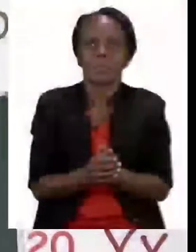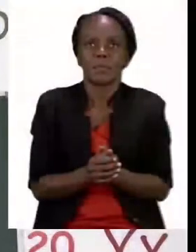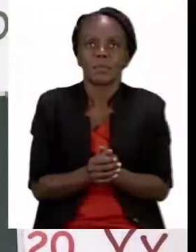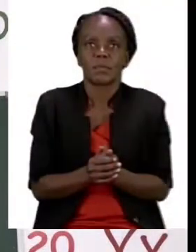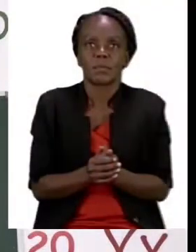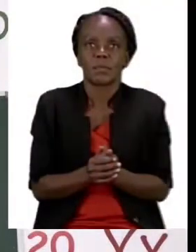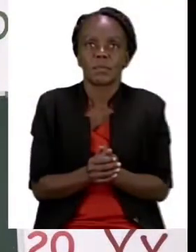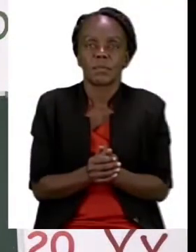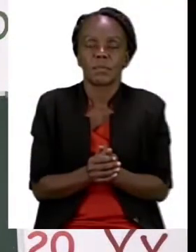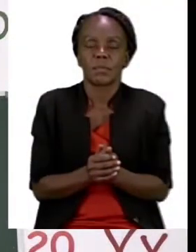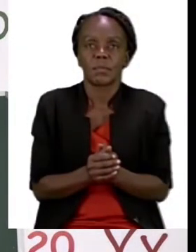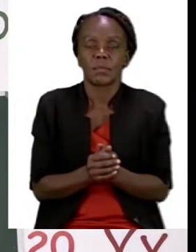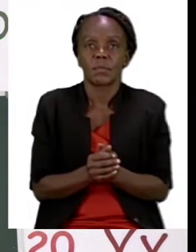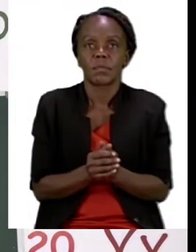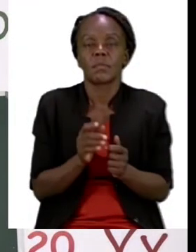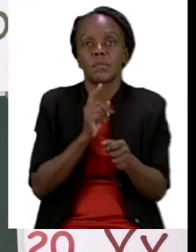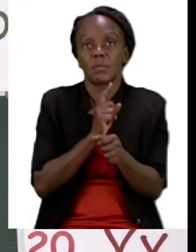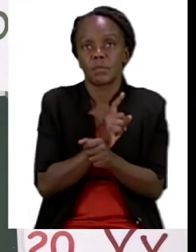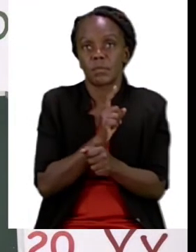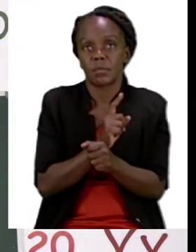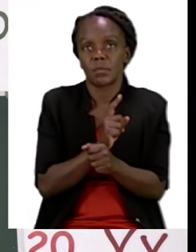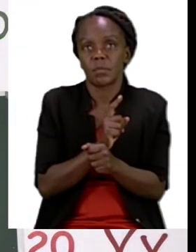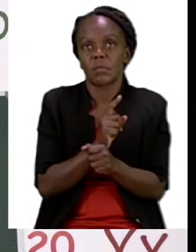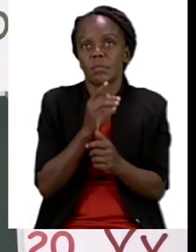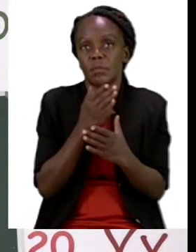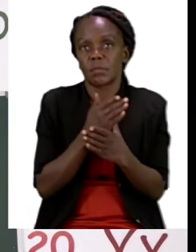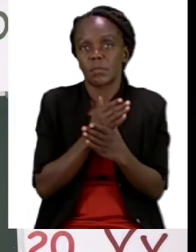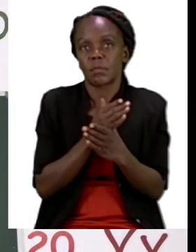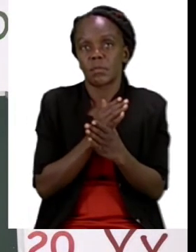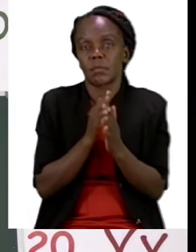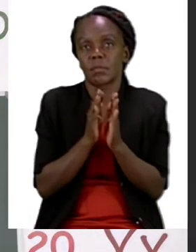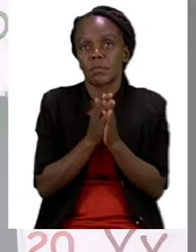For our first exercise, boys and girls, let's turn to page